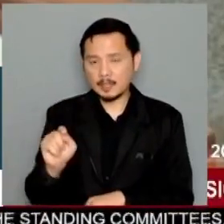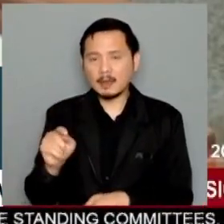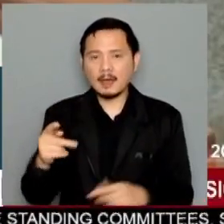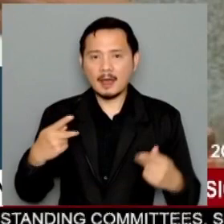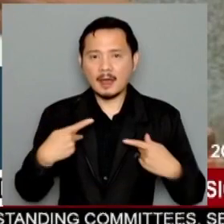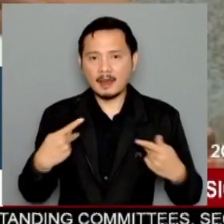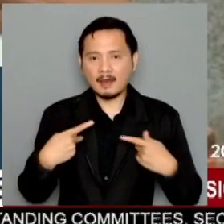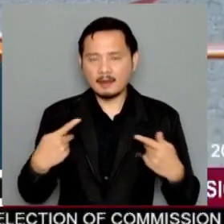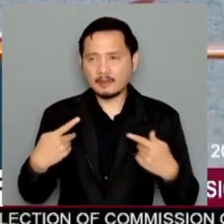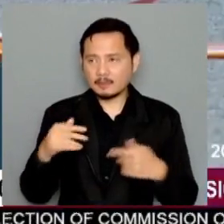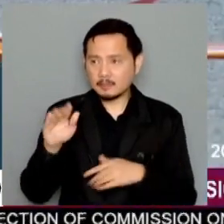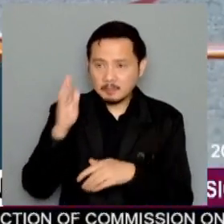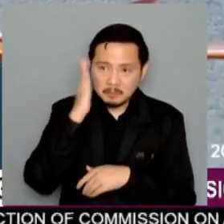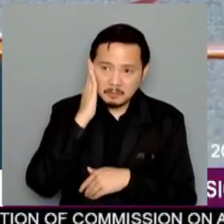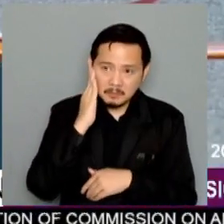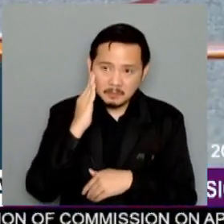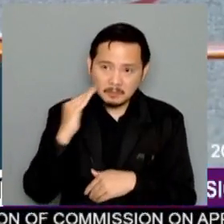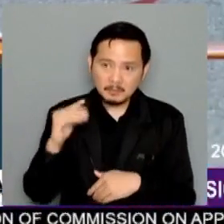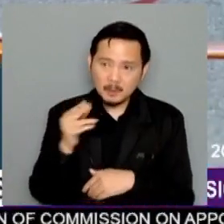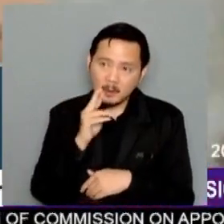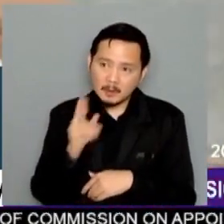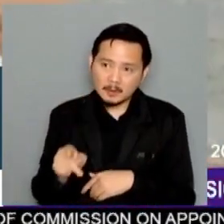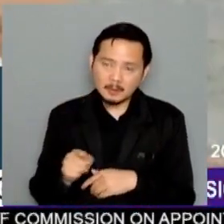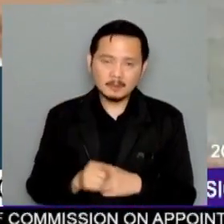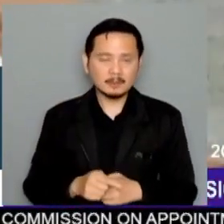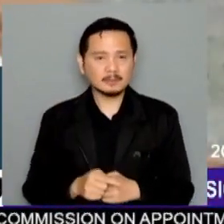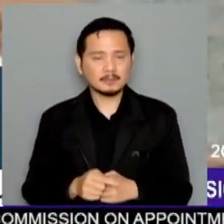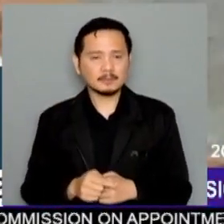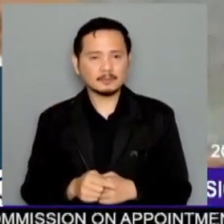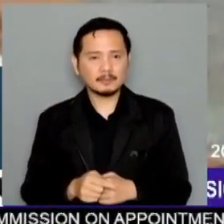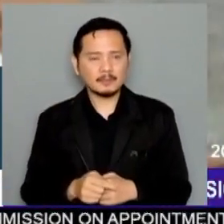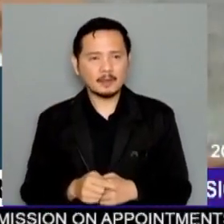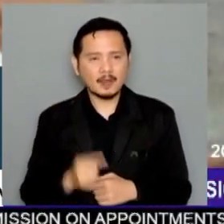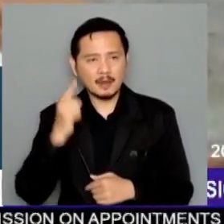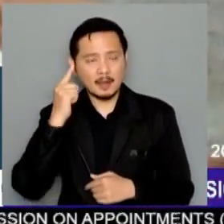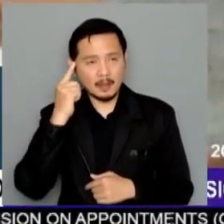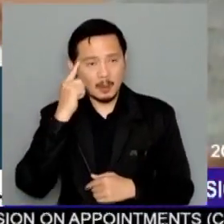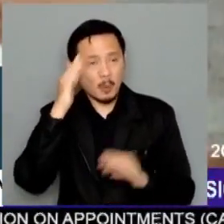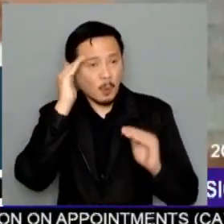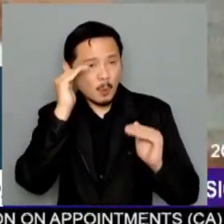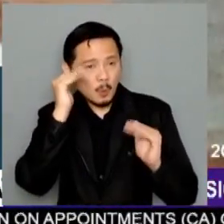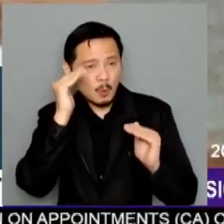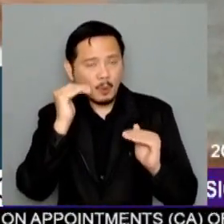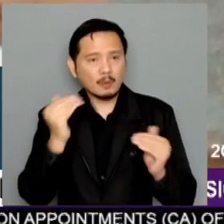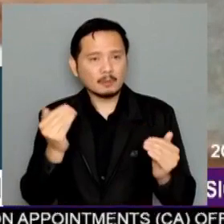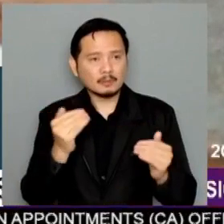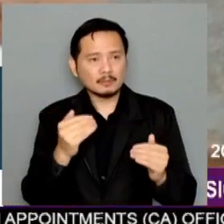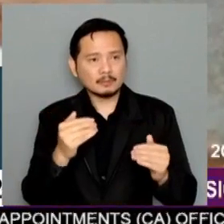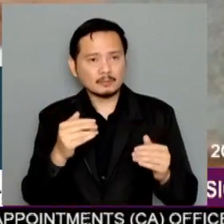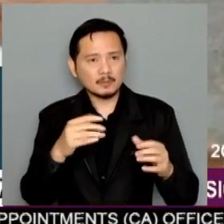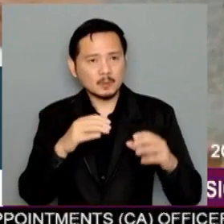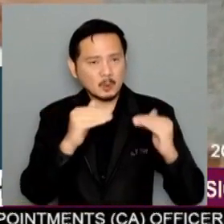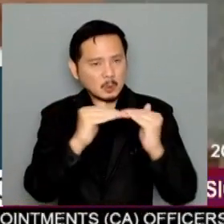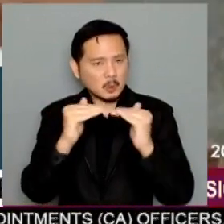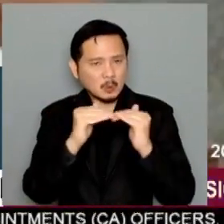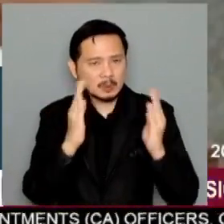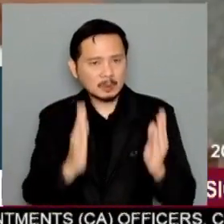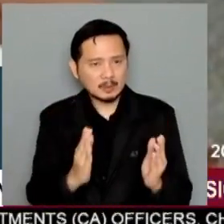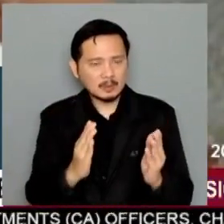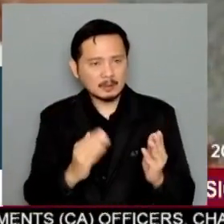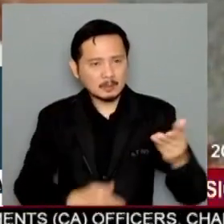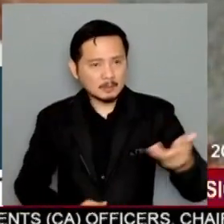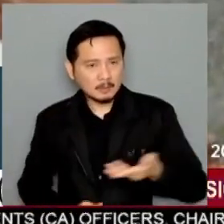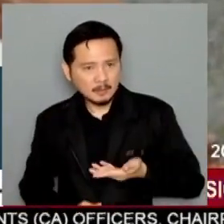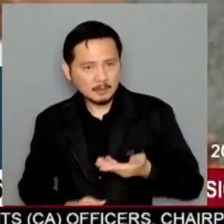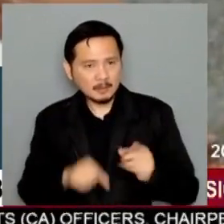to Ontiveros. I'd like to thank my colleagues in the minority and extend, of course, the invitation to Senator Risa. We've